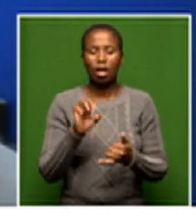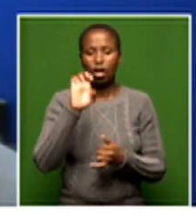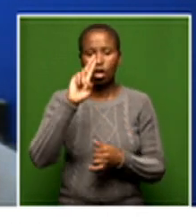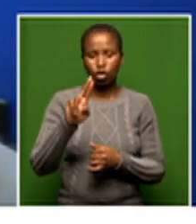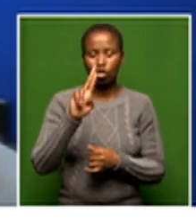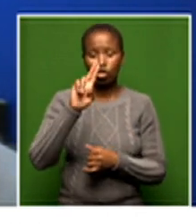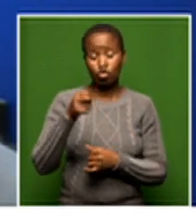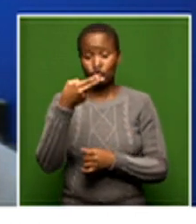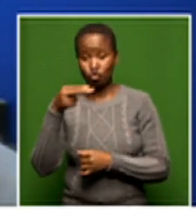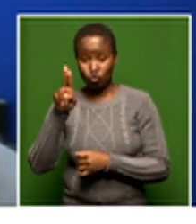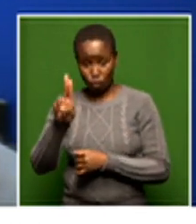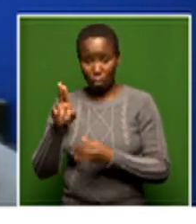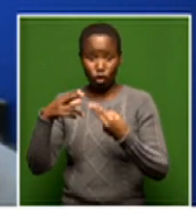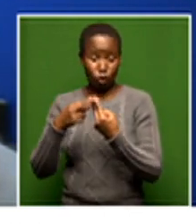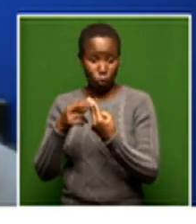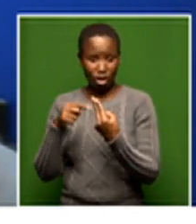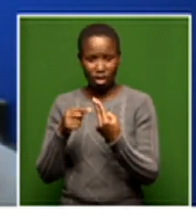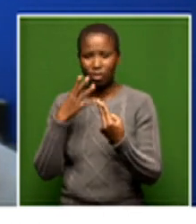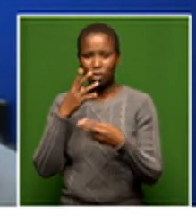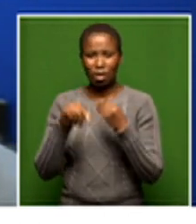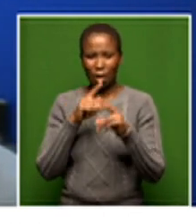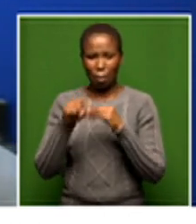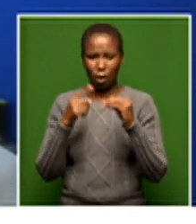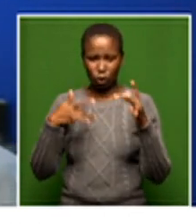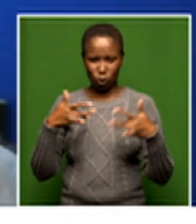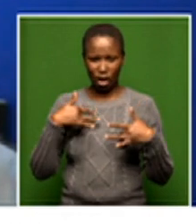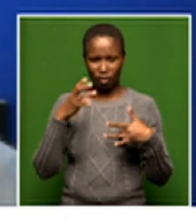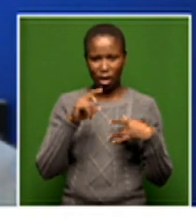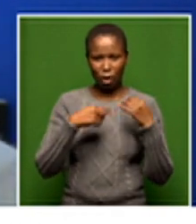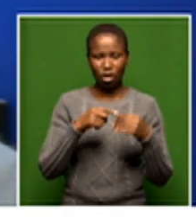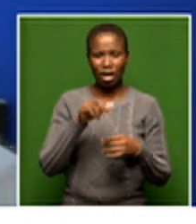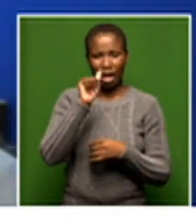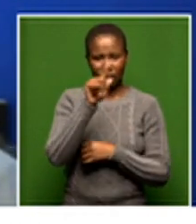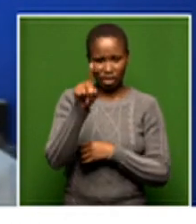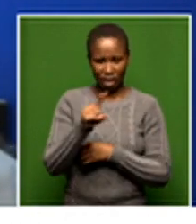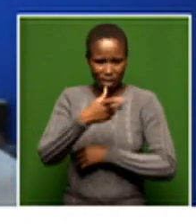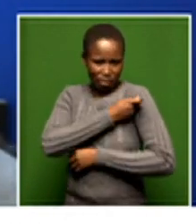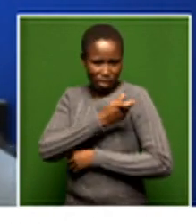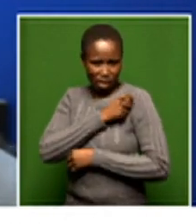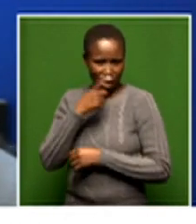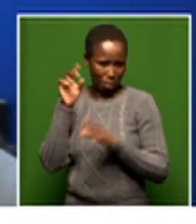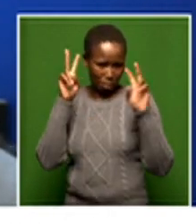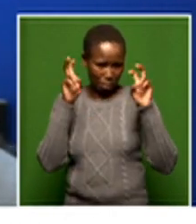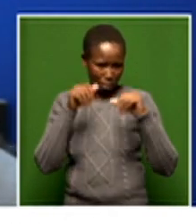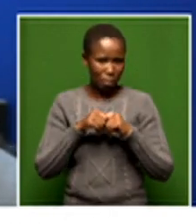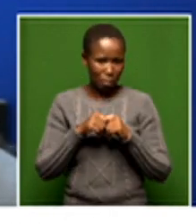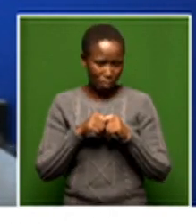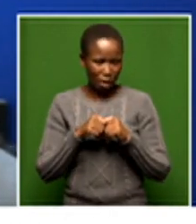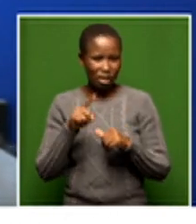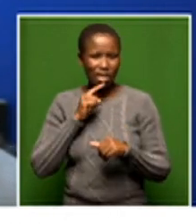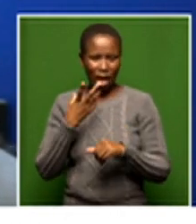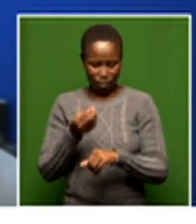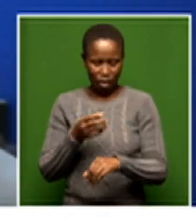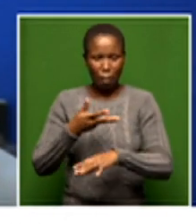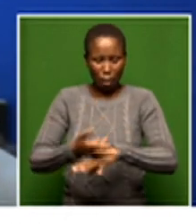has had several concerns about the AstraZeneca vaccines causing blood clots. What does the Africa CDC have to say